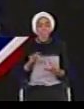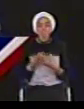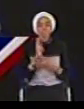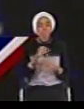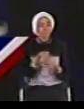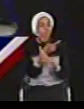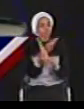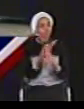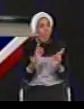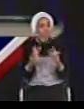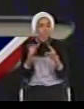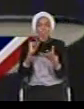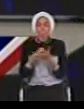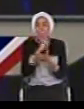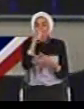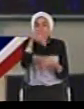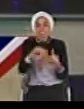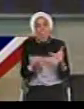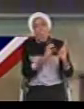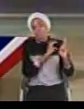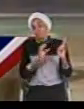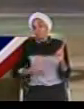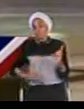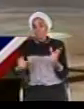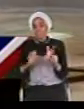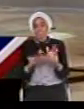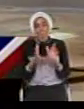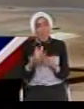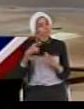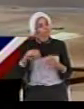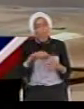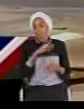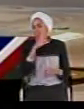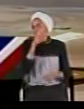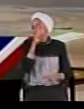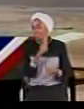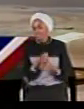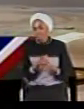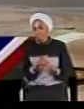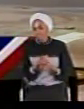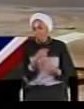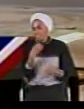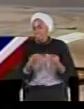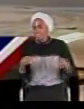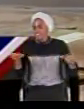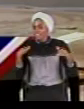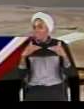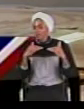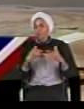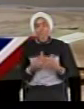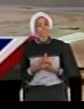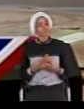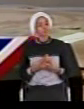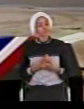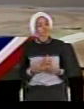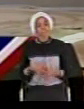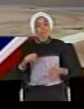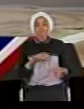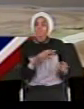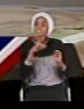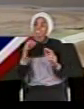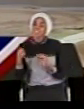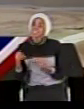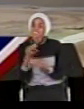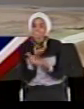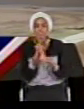is in Christ Jesus. We're justified, we're set free. He takes us as if